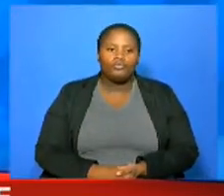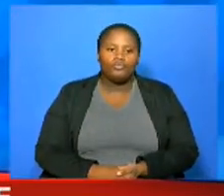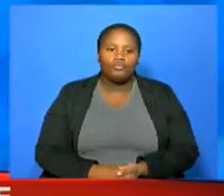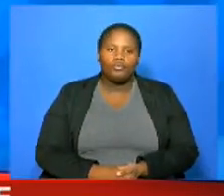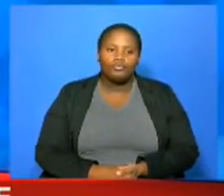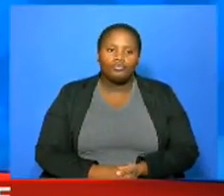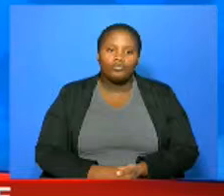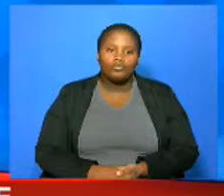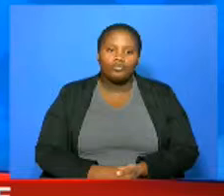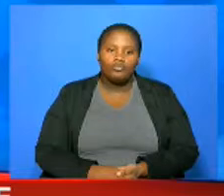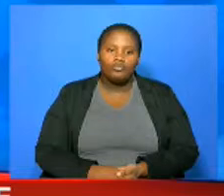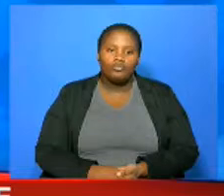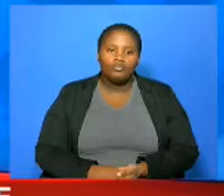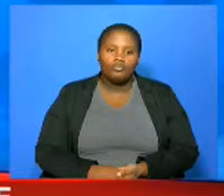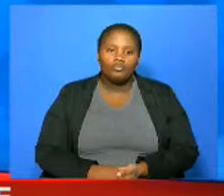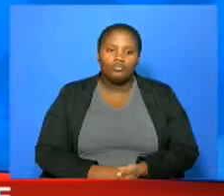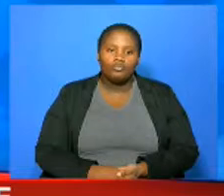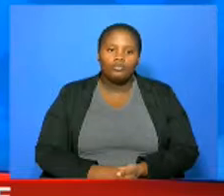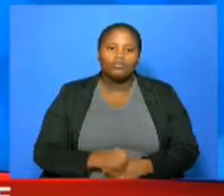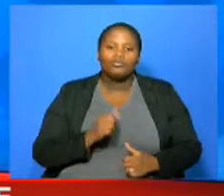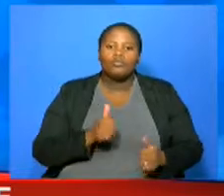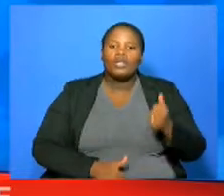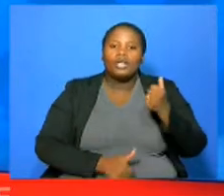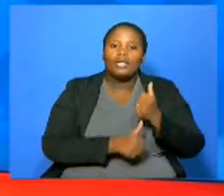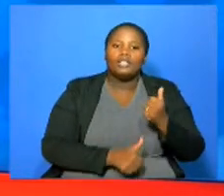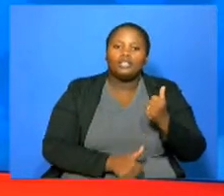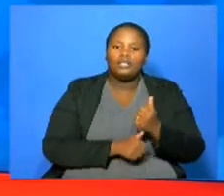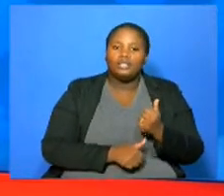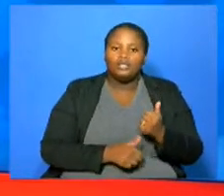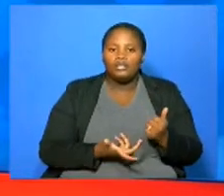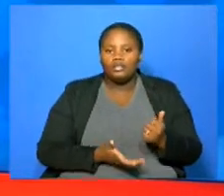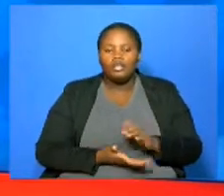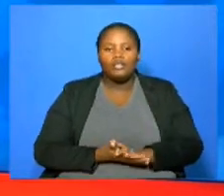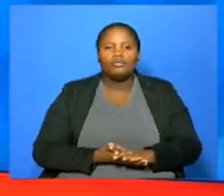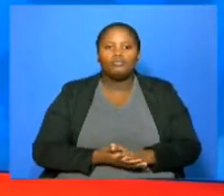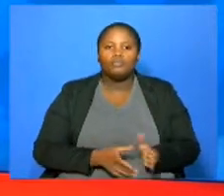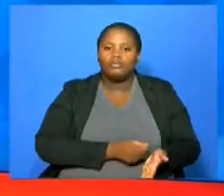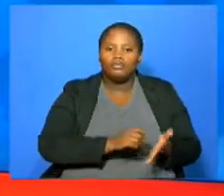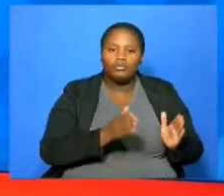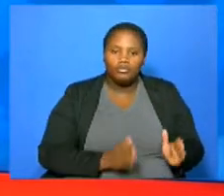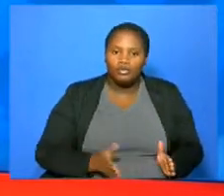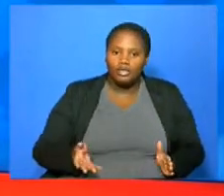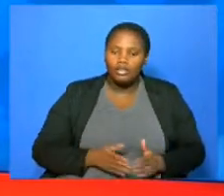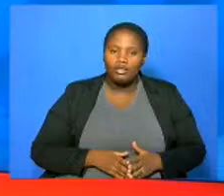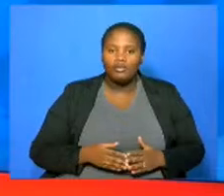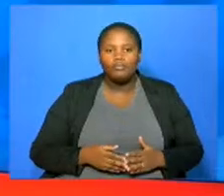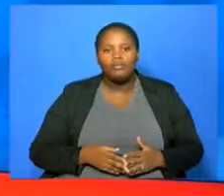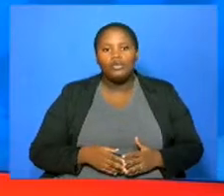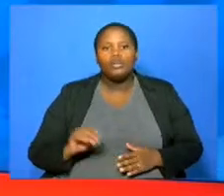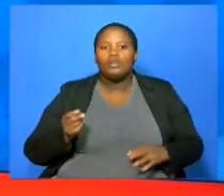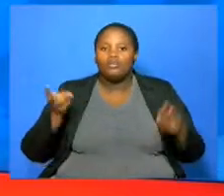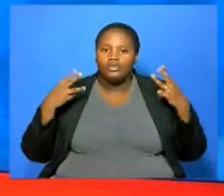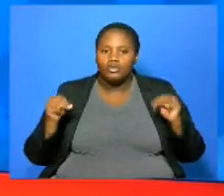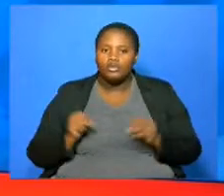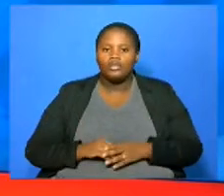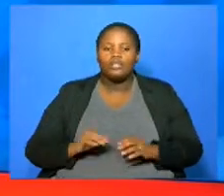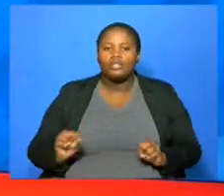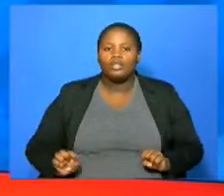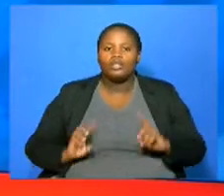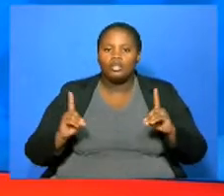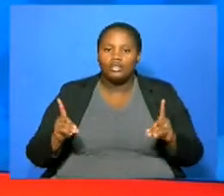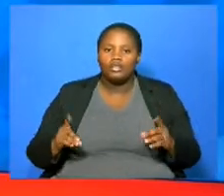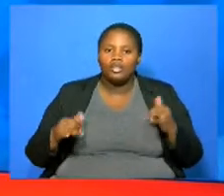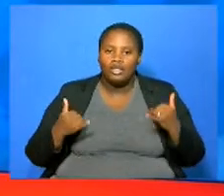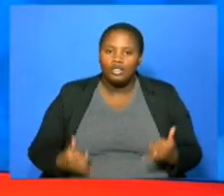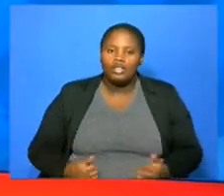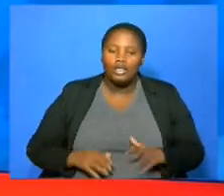The Acting Deputy Permanent Secretary in the Ministry of Education and Skills Development, Ms. Neo Sebolao,